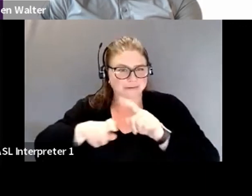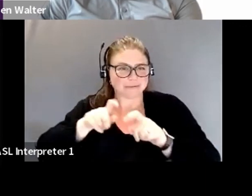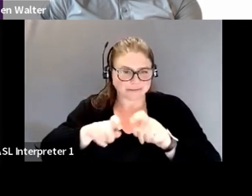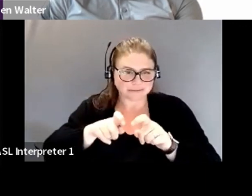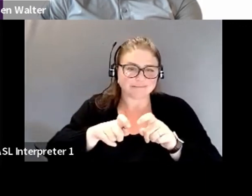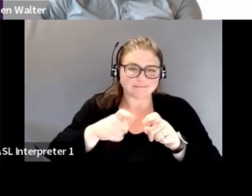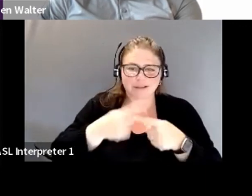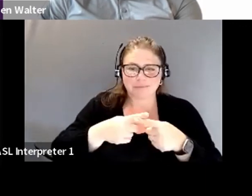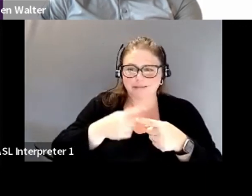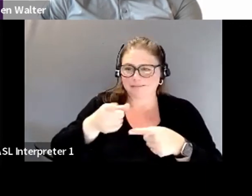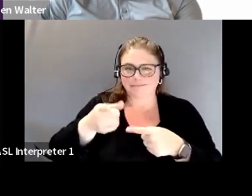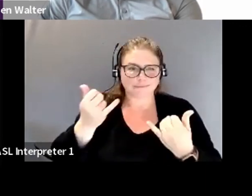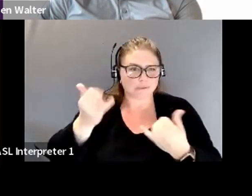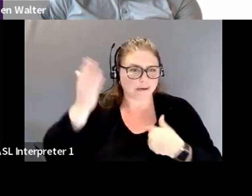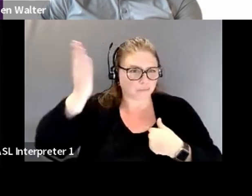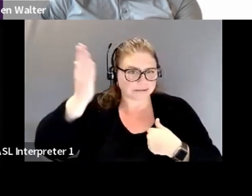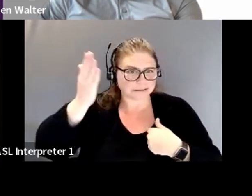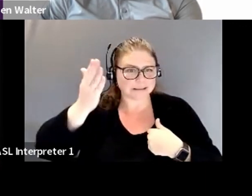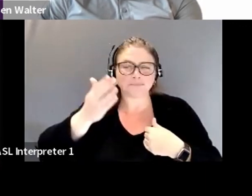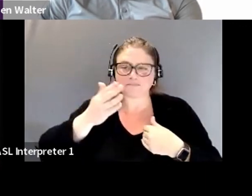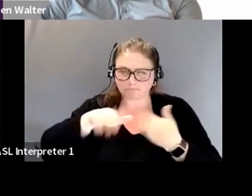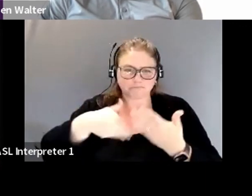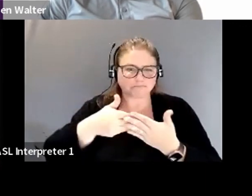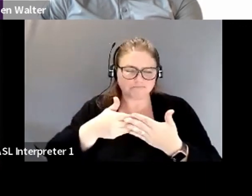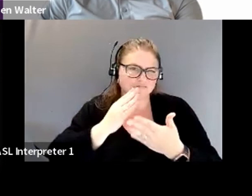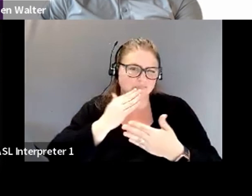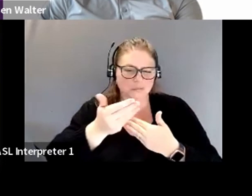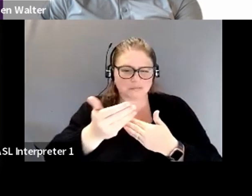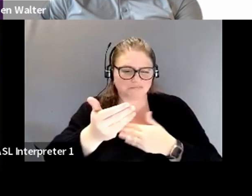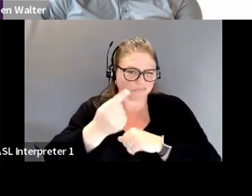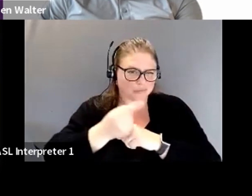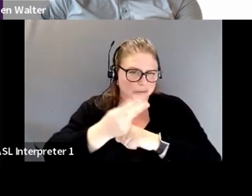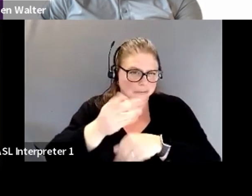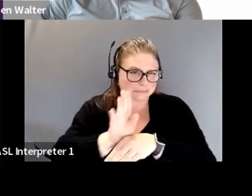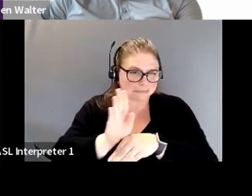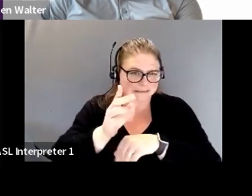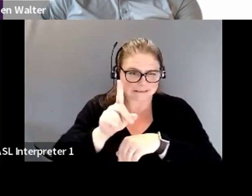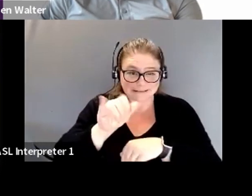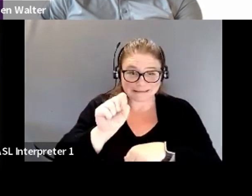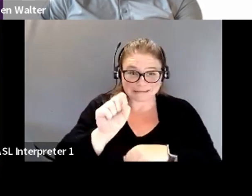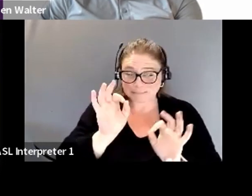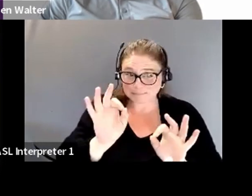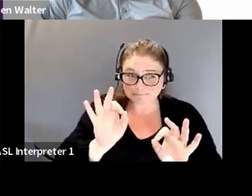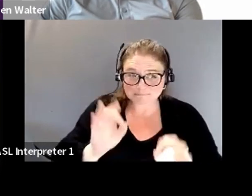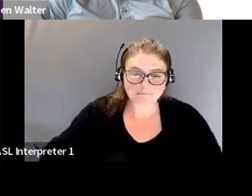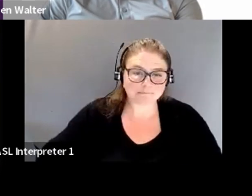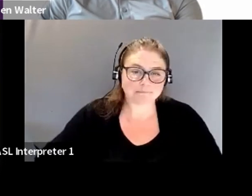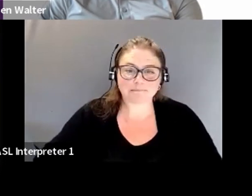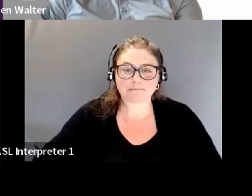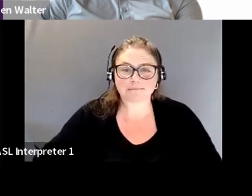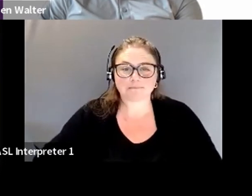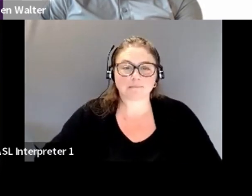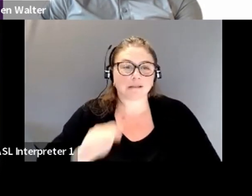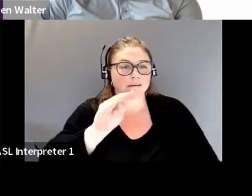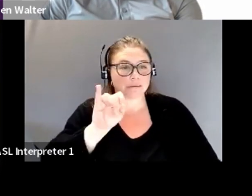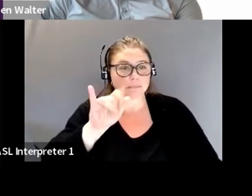presentation slides will also be included. That's the third thing. So that'll come in a couple of days with the answers to all these questions. Okay. Awesome. Thank